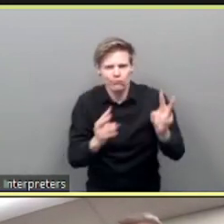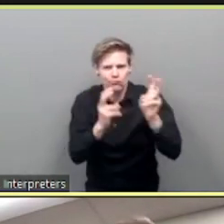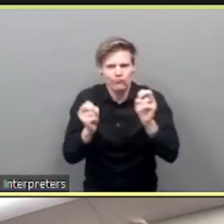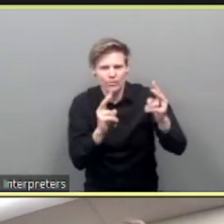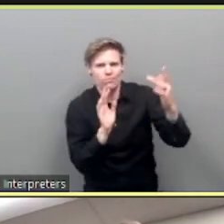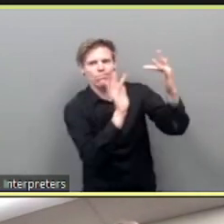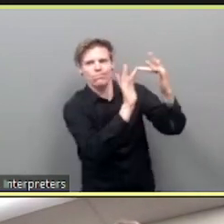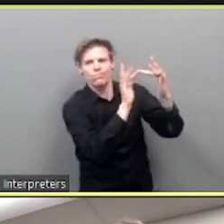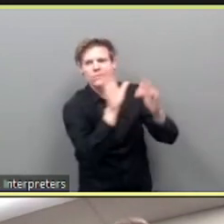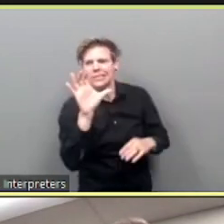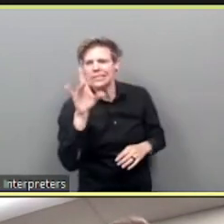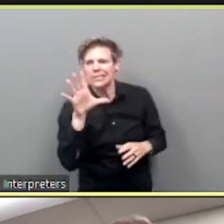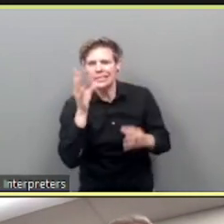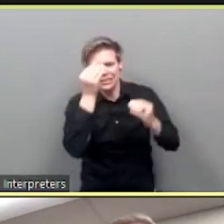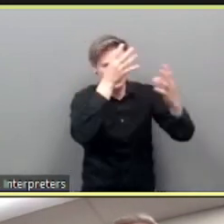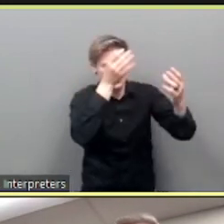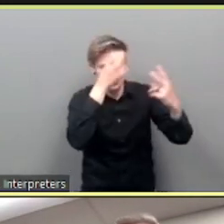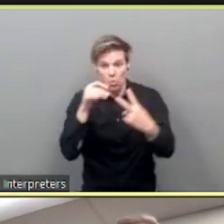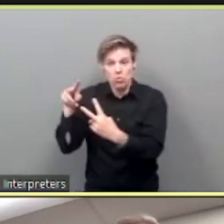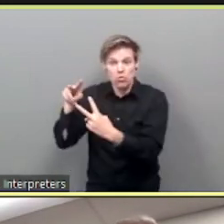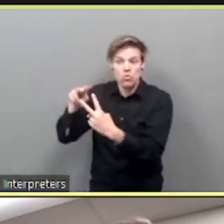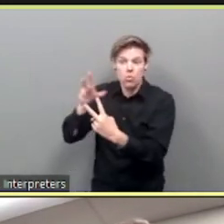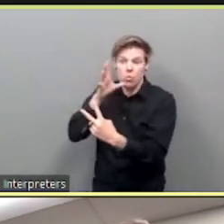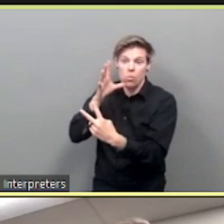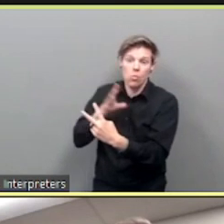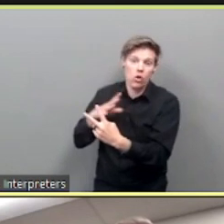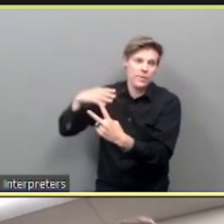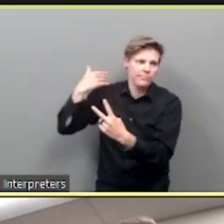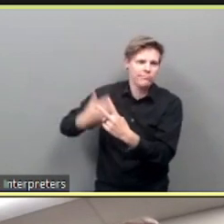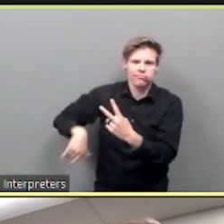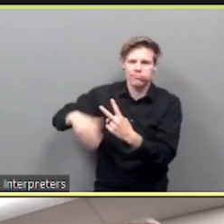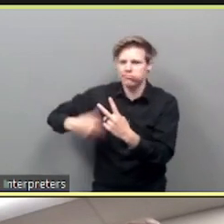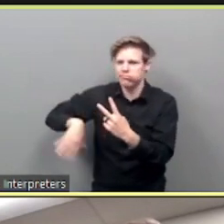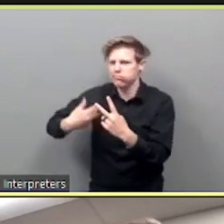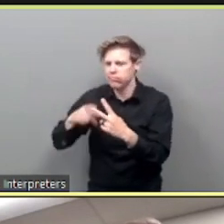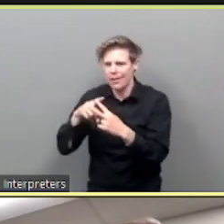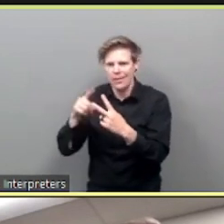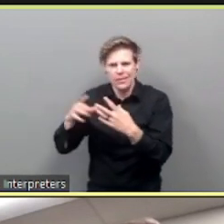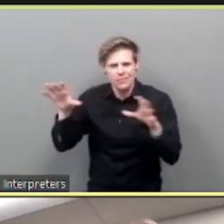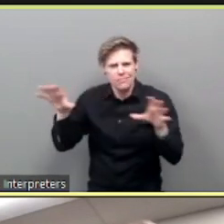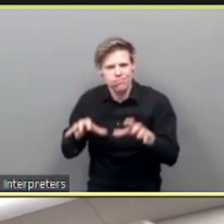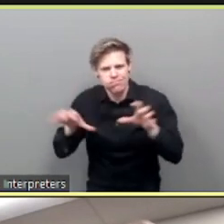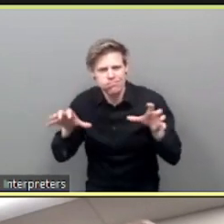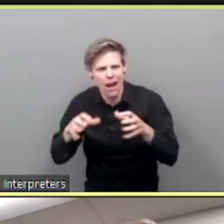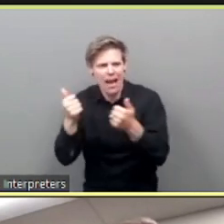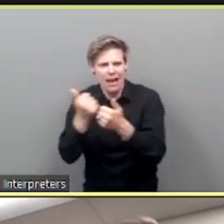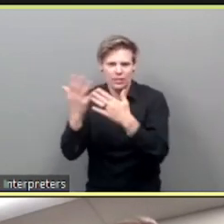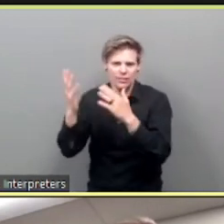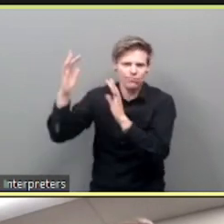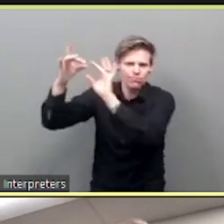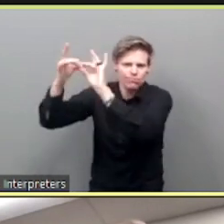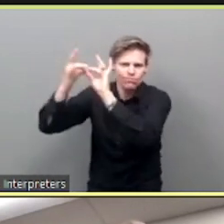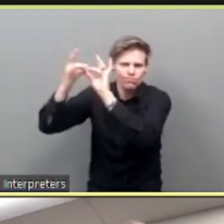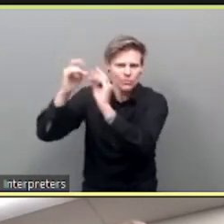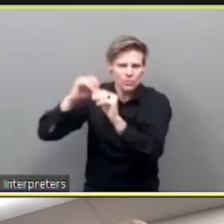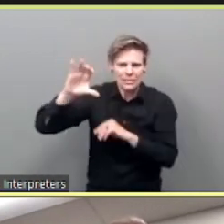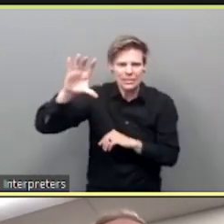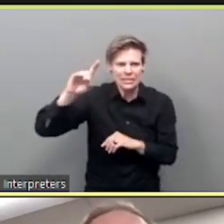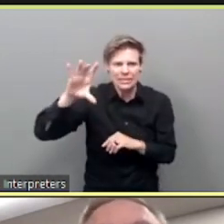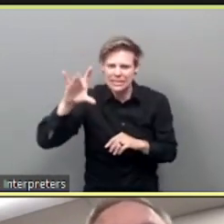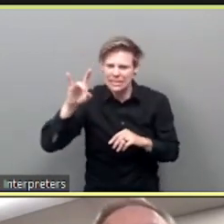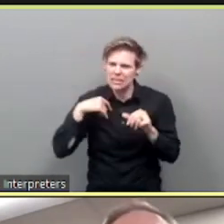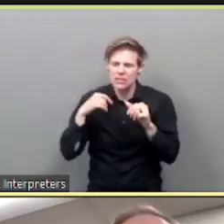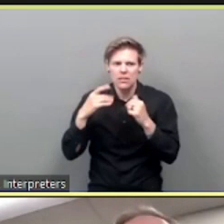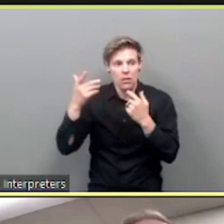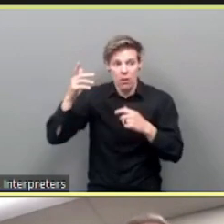but every shred of data you see on the CDC website or in the Washington Post or the New York Times all